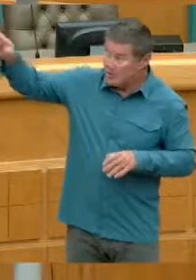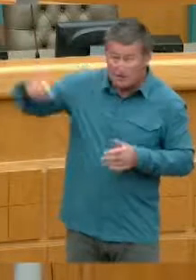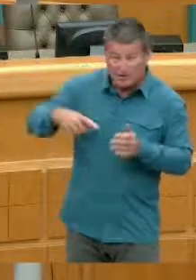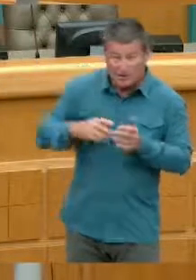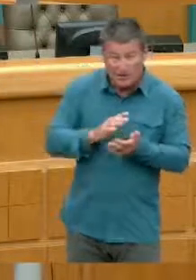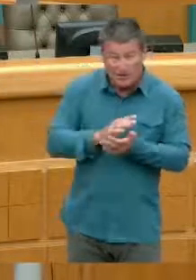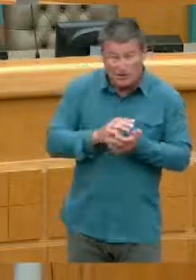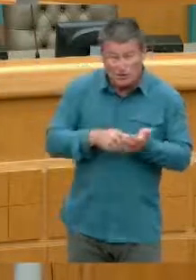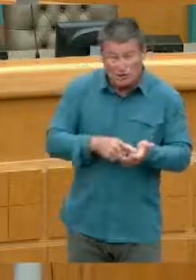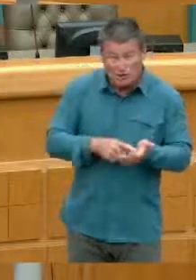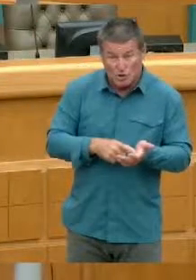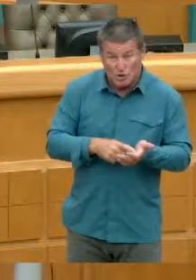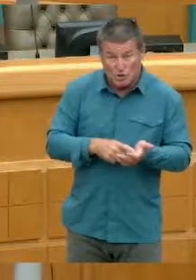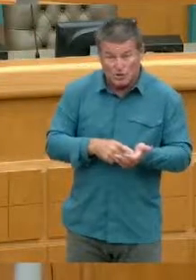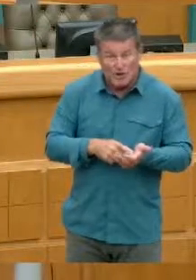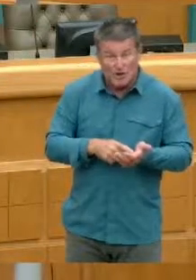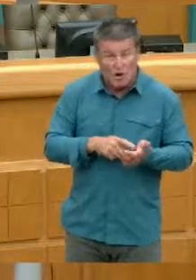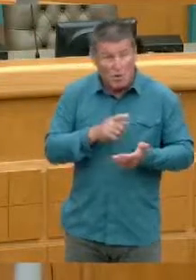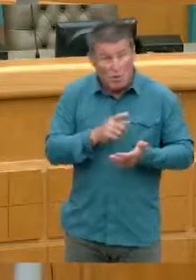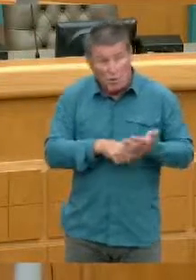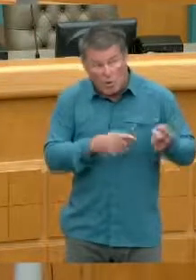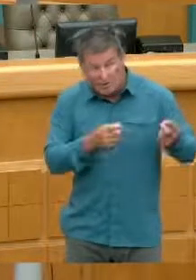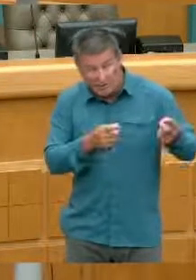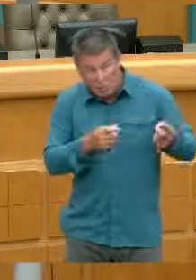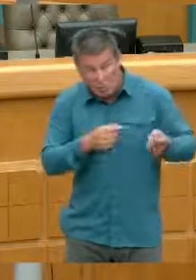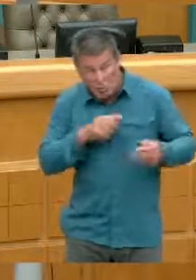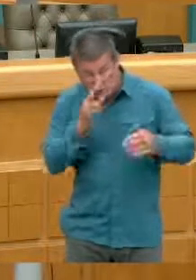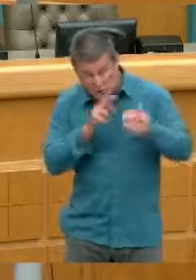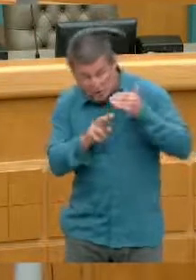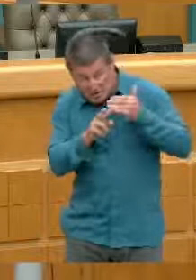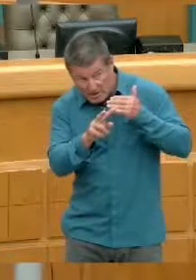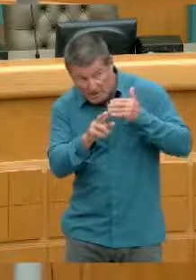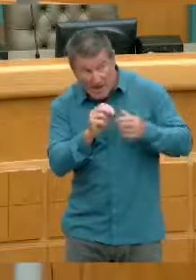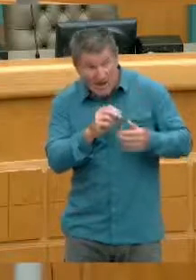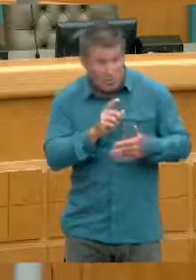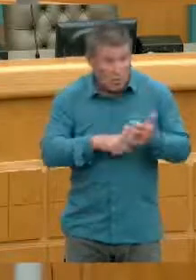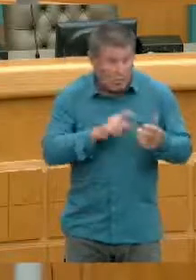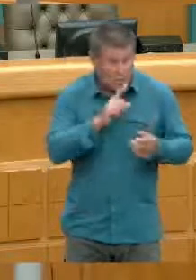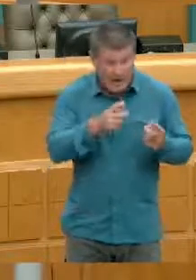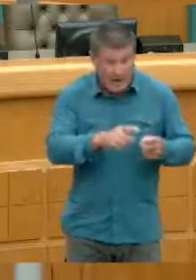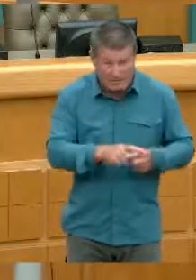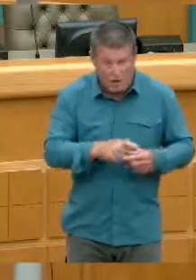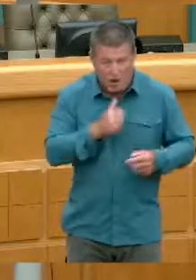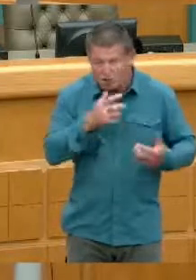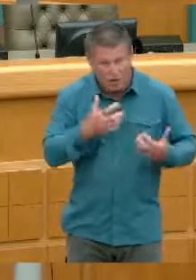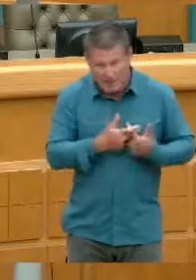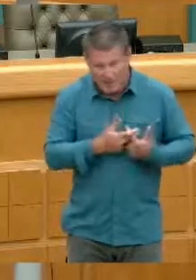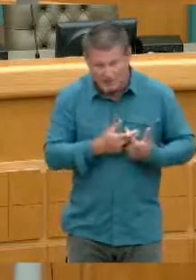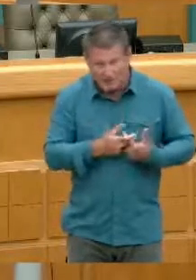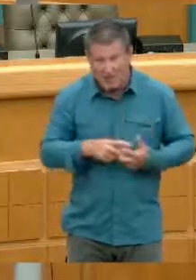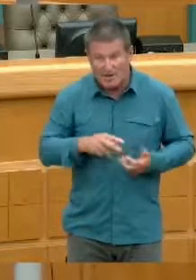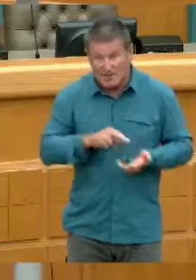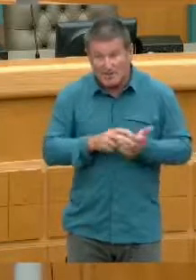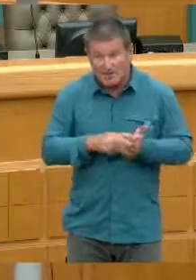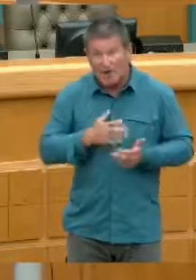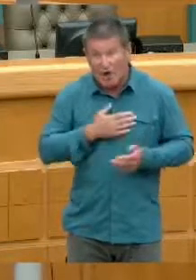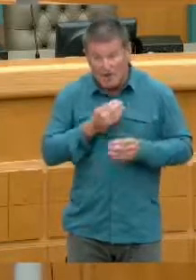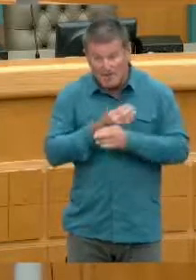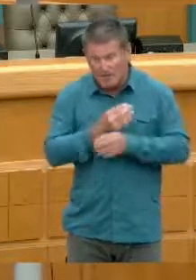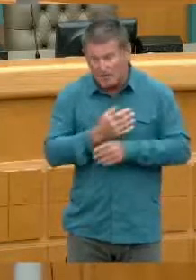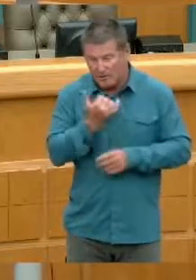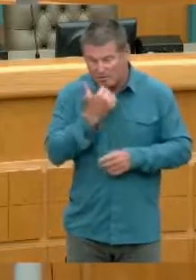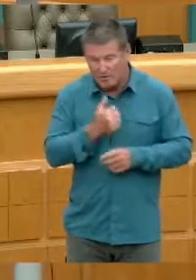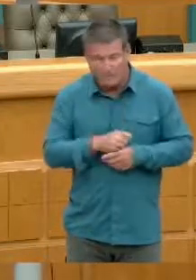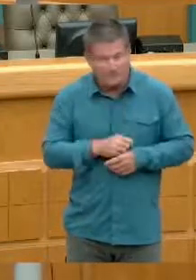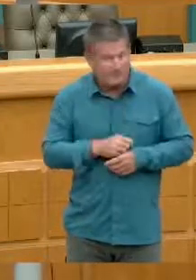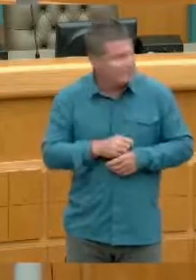during stay-at-home doesn't fit the data very well. So we say, okay, that's not the right one. Then we go to the other extreme. We look at the model where we just